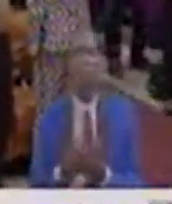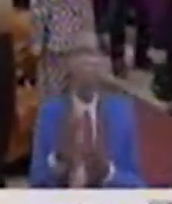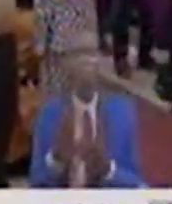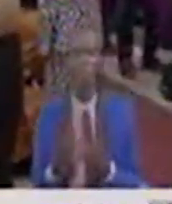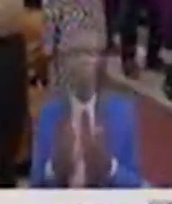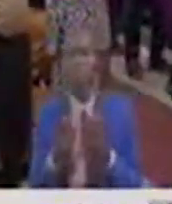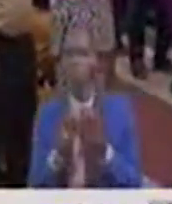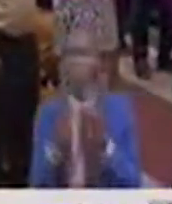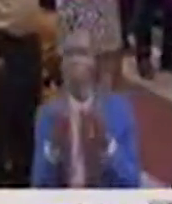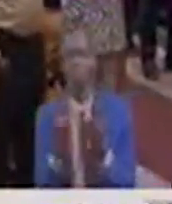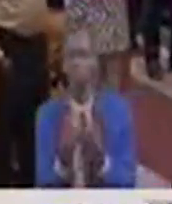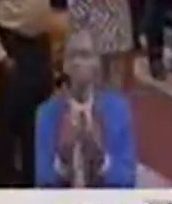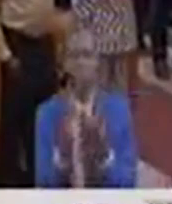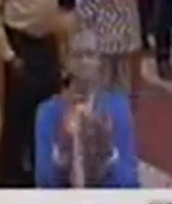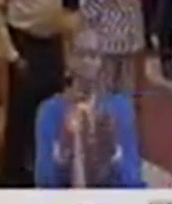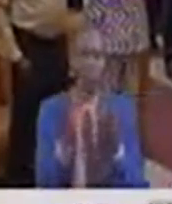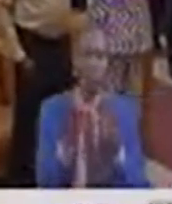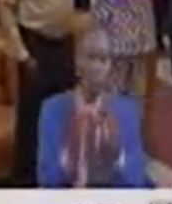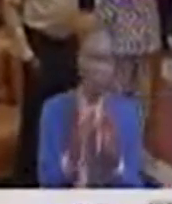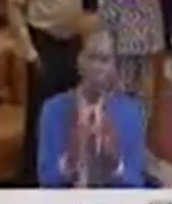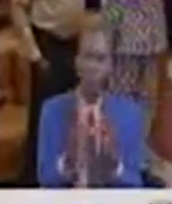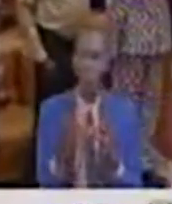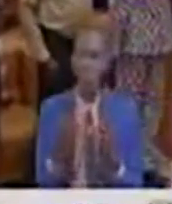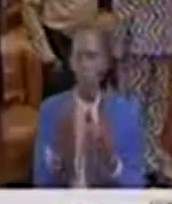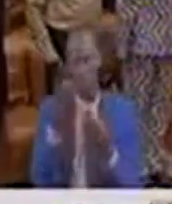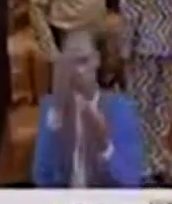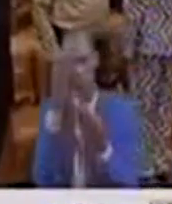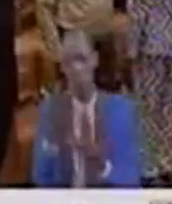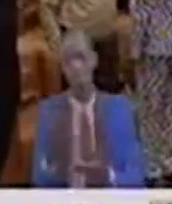social media, news,